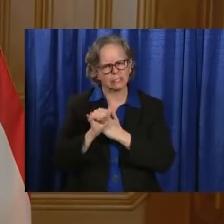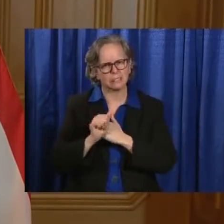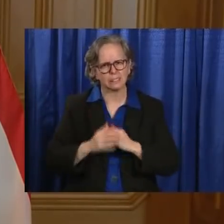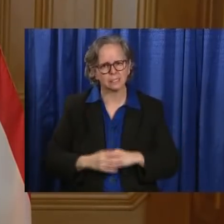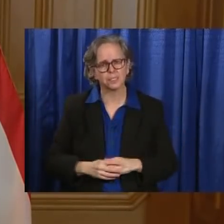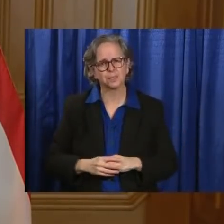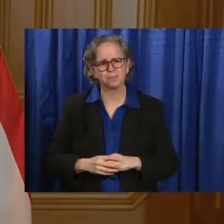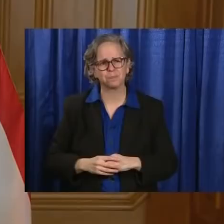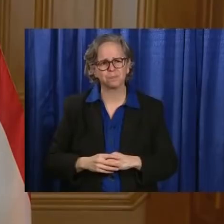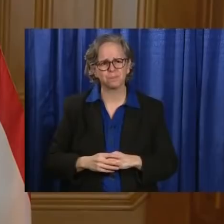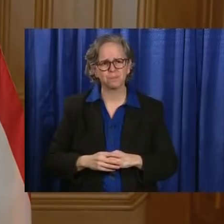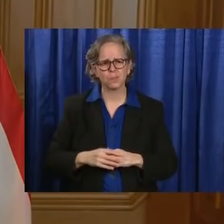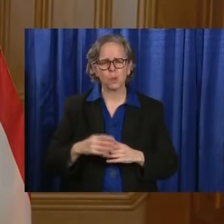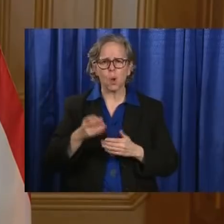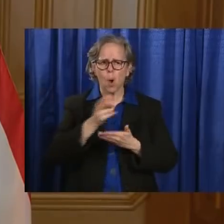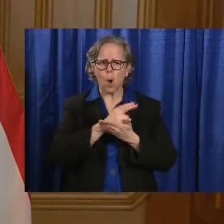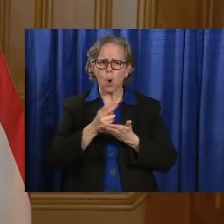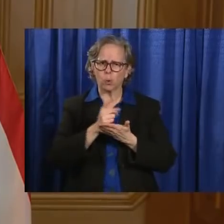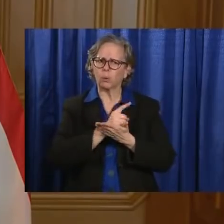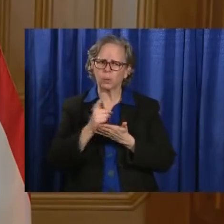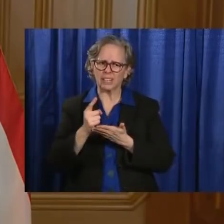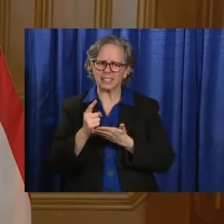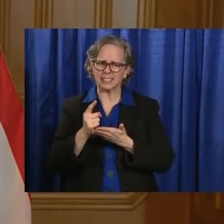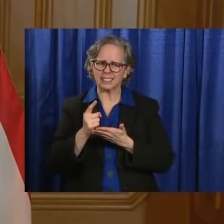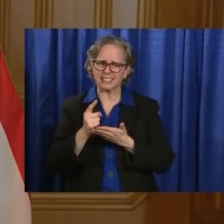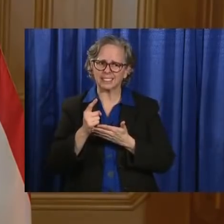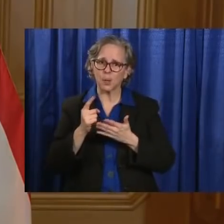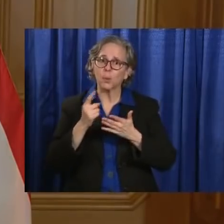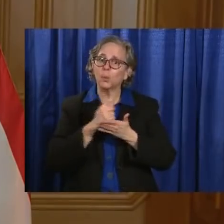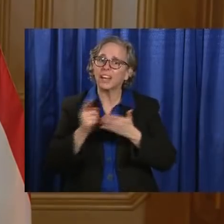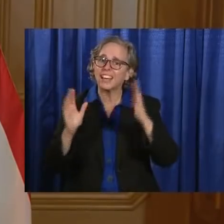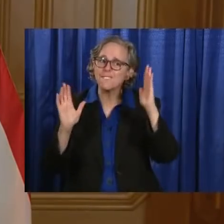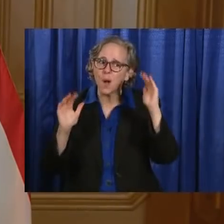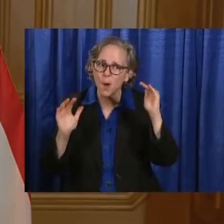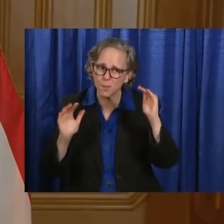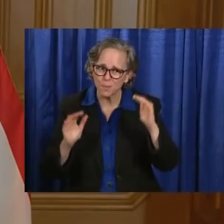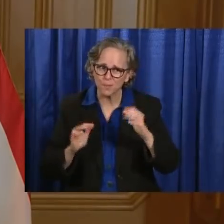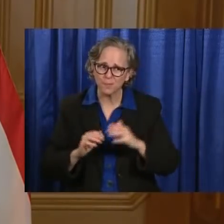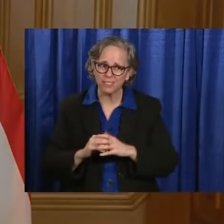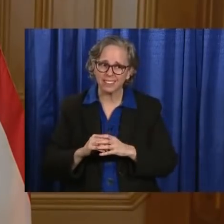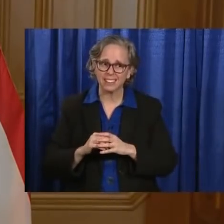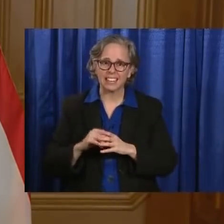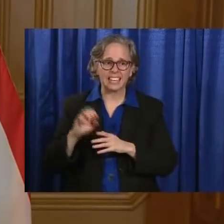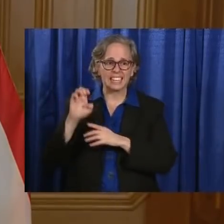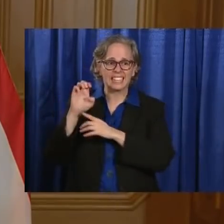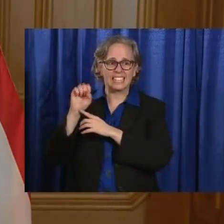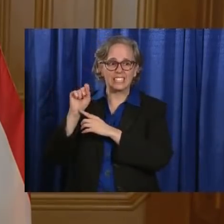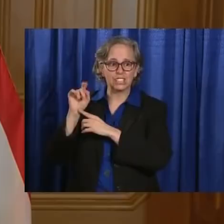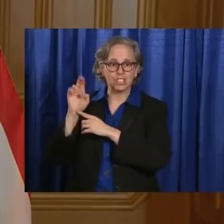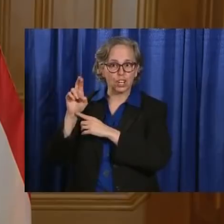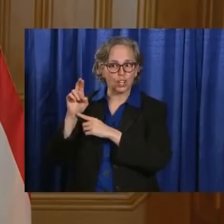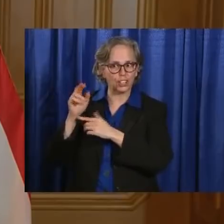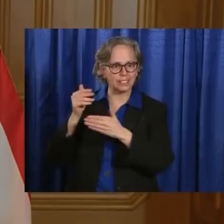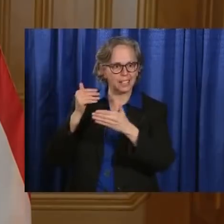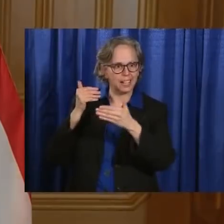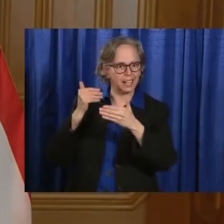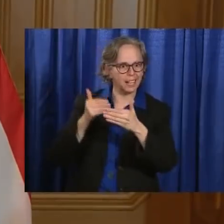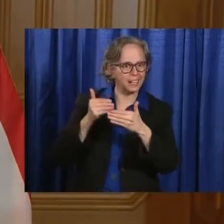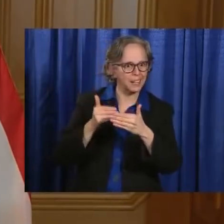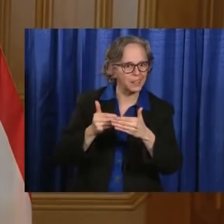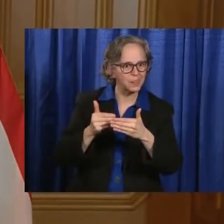Holy Week is a week of hope with Easter coming up. I thought we would end. This is a